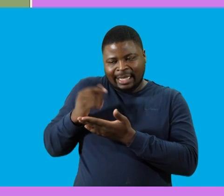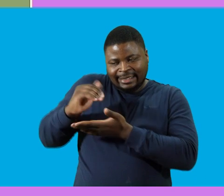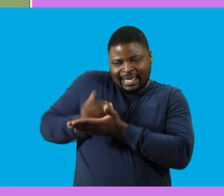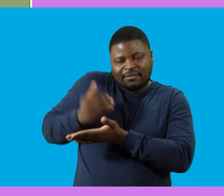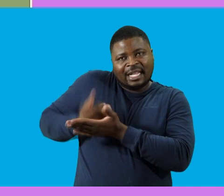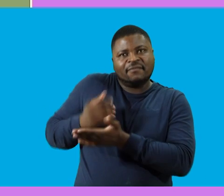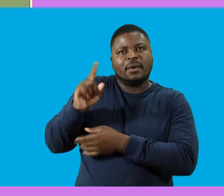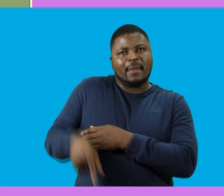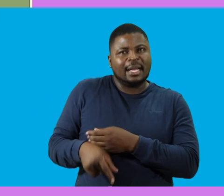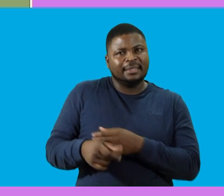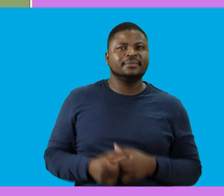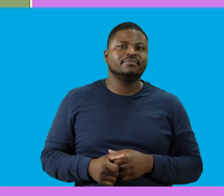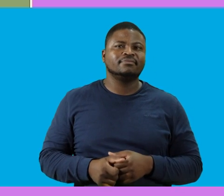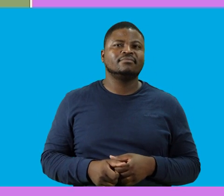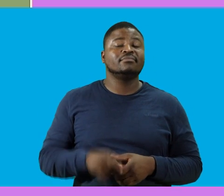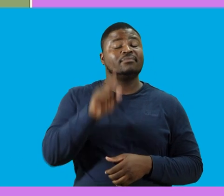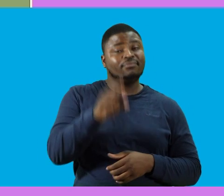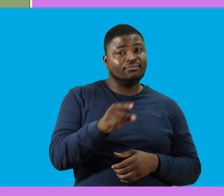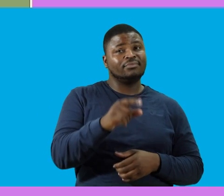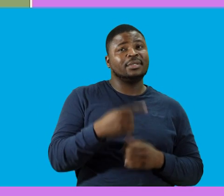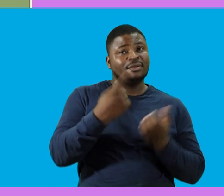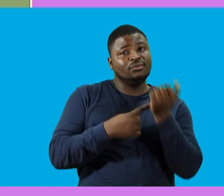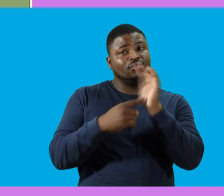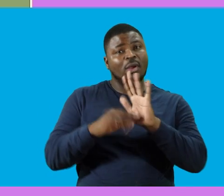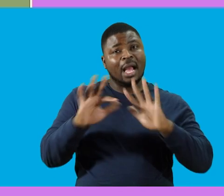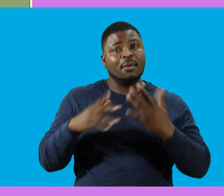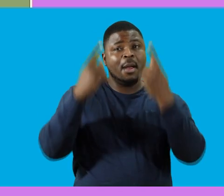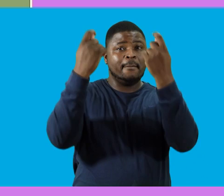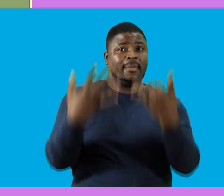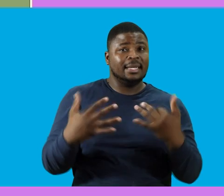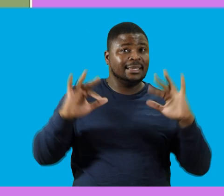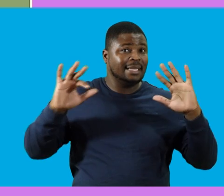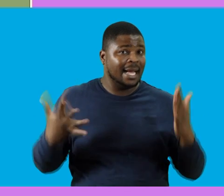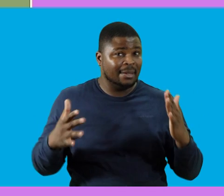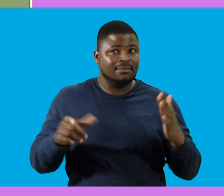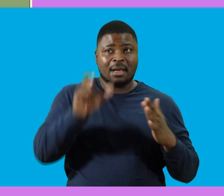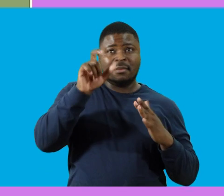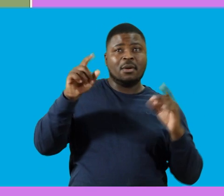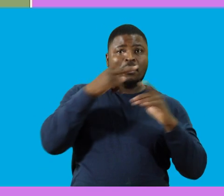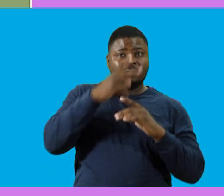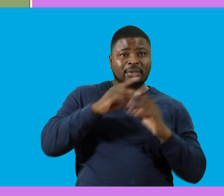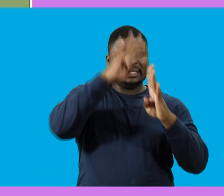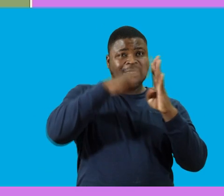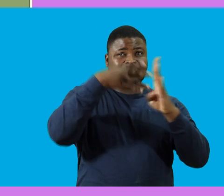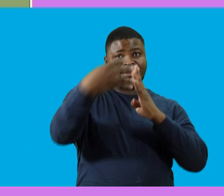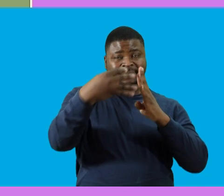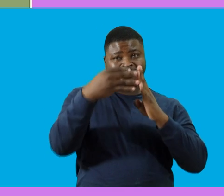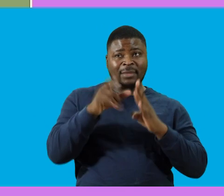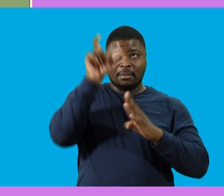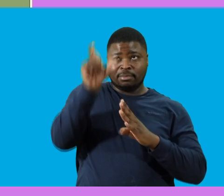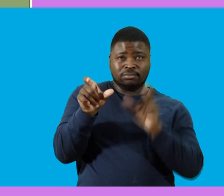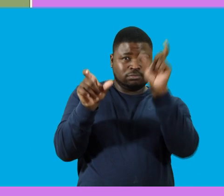If we look at the format of a budget, you will see that it's a table with